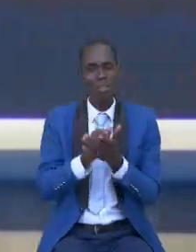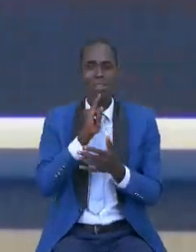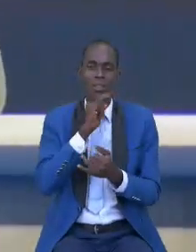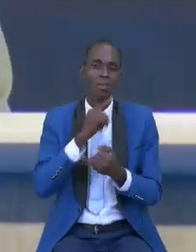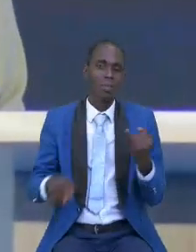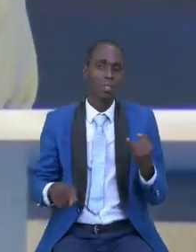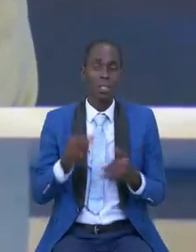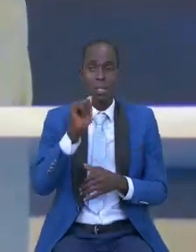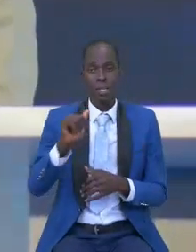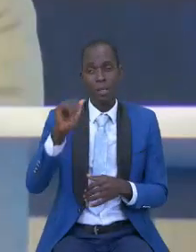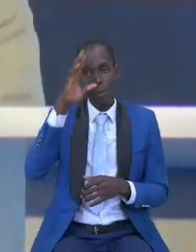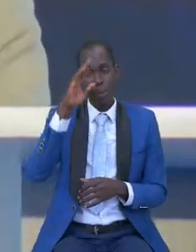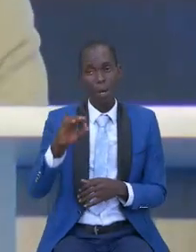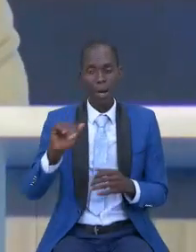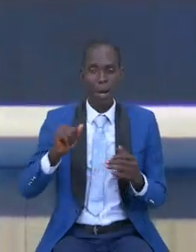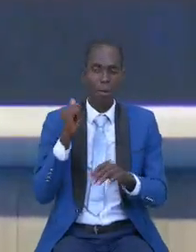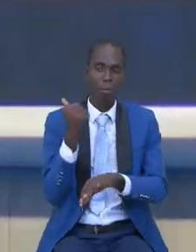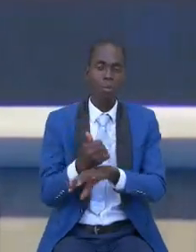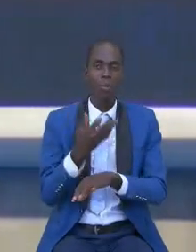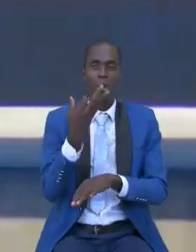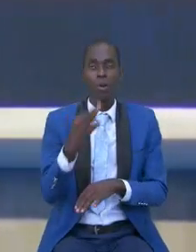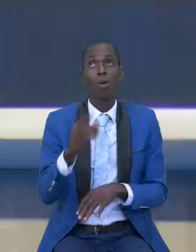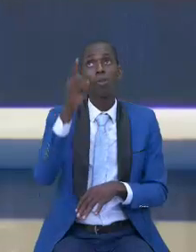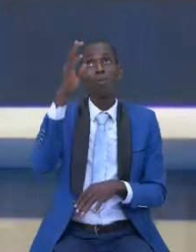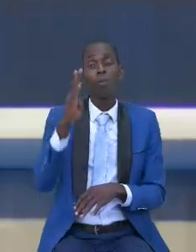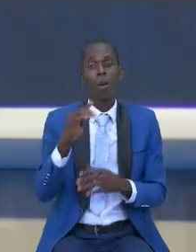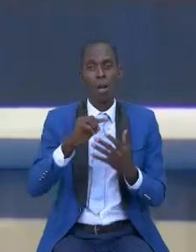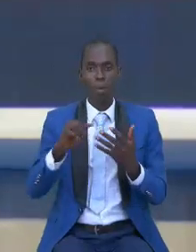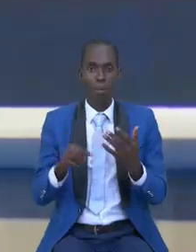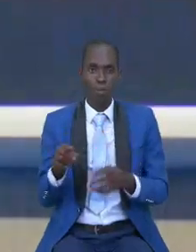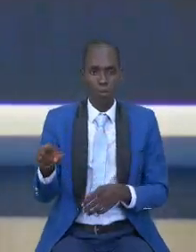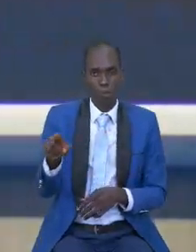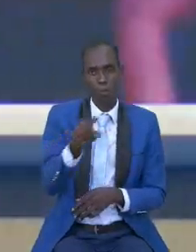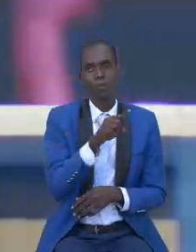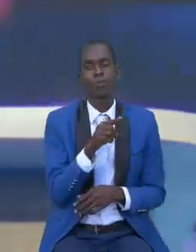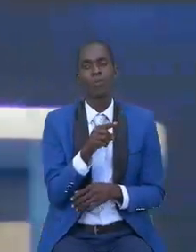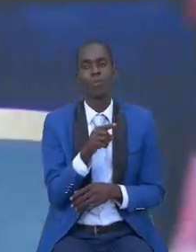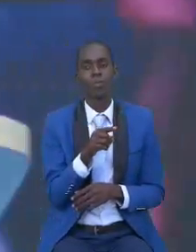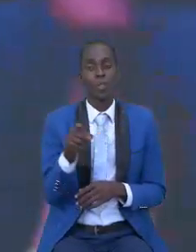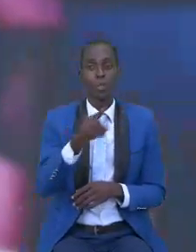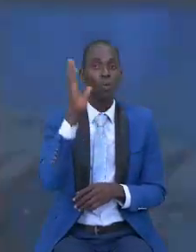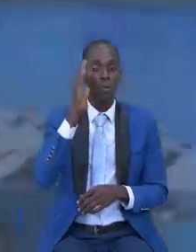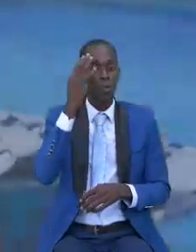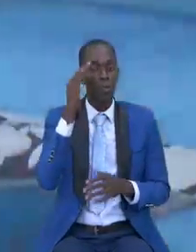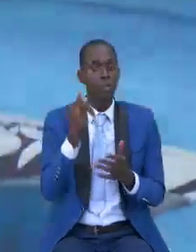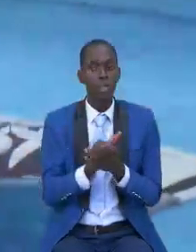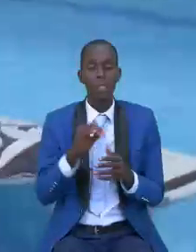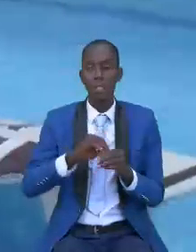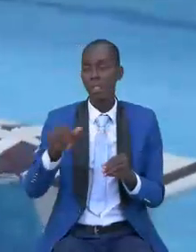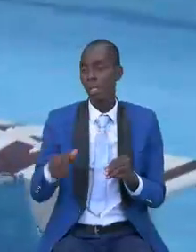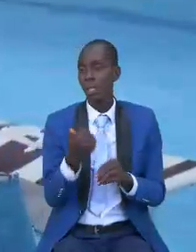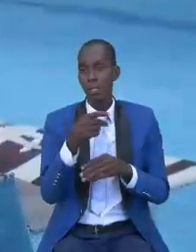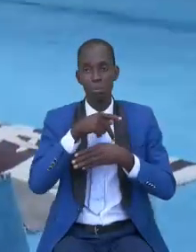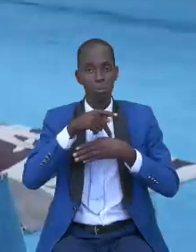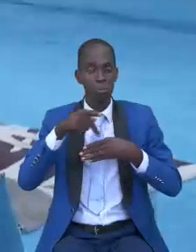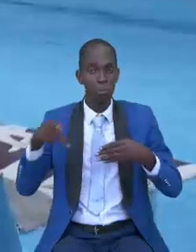man approved of God among you. You will know that in any profession,